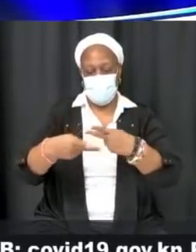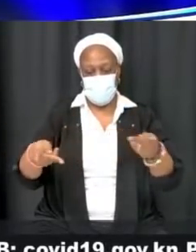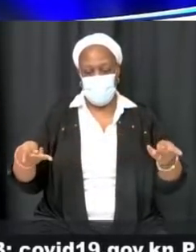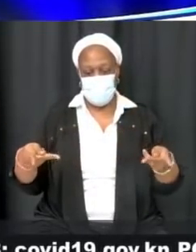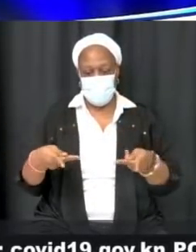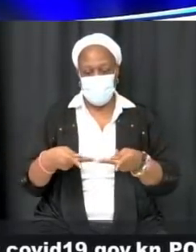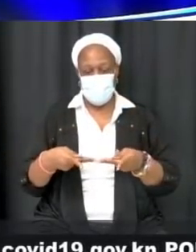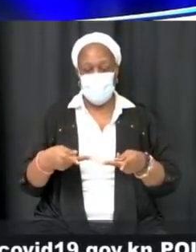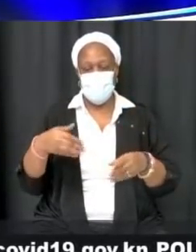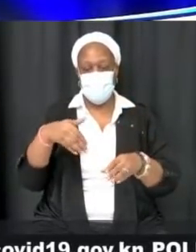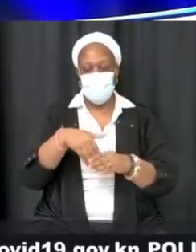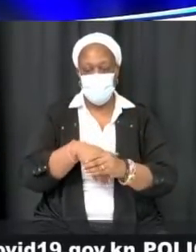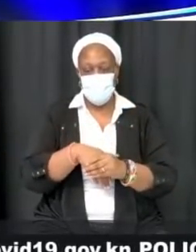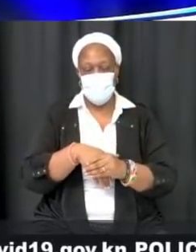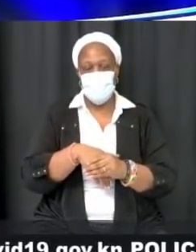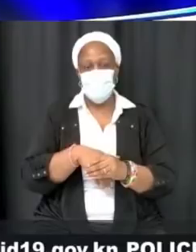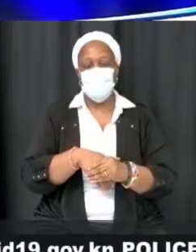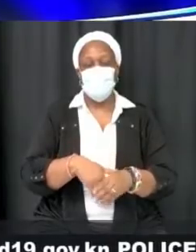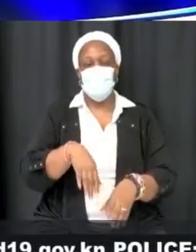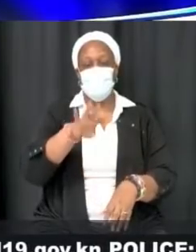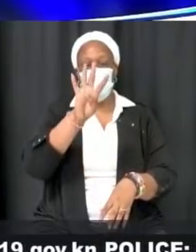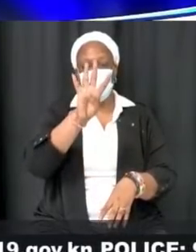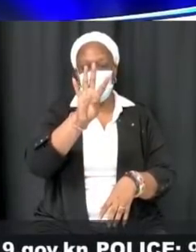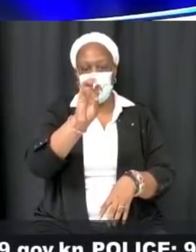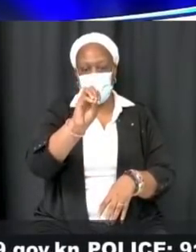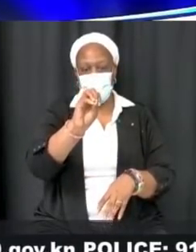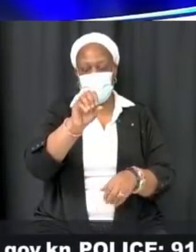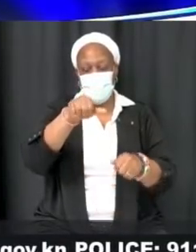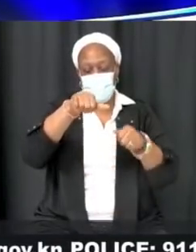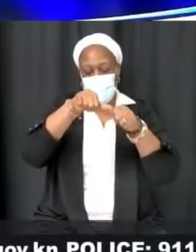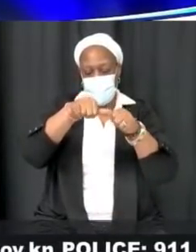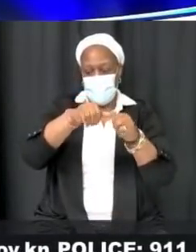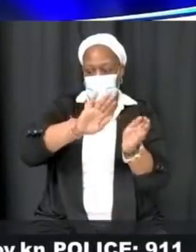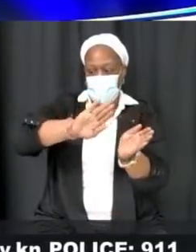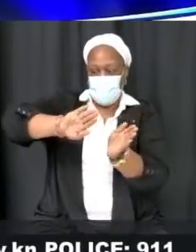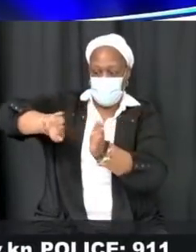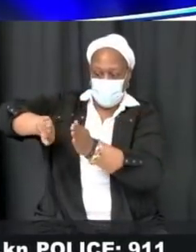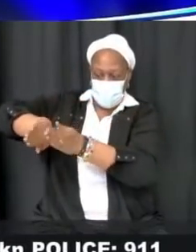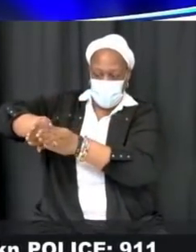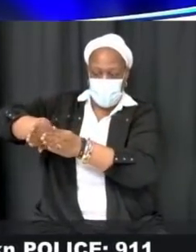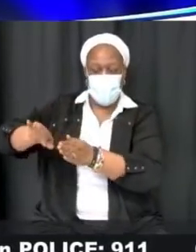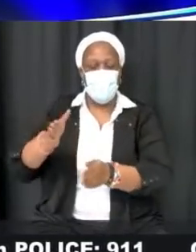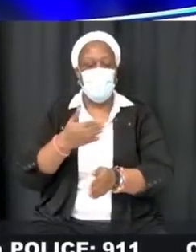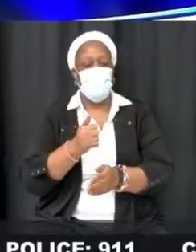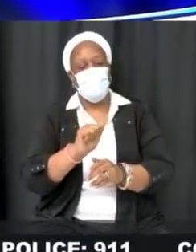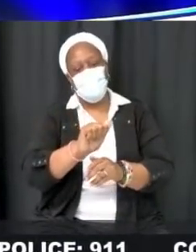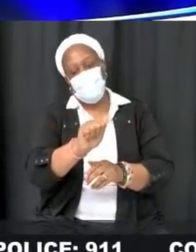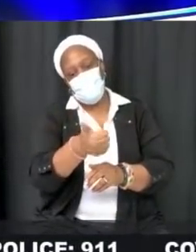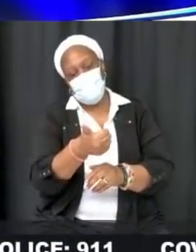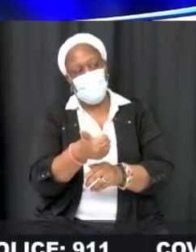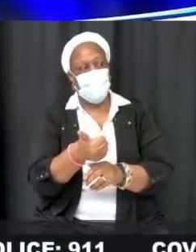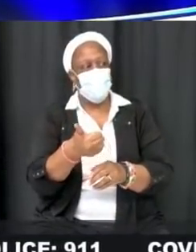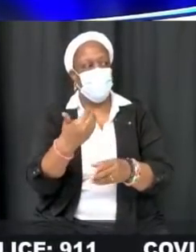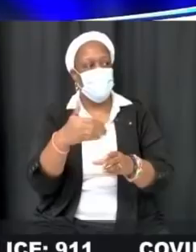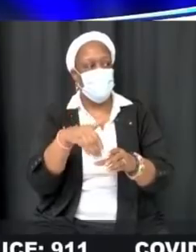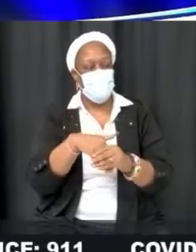where the 40 inmates who were positive were totally isolated from the rest of the prison population.